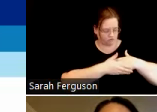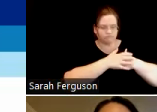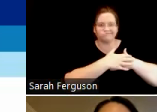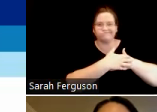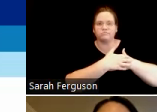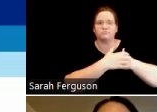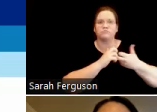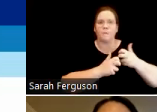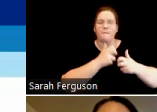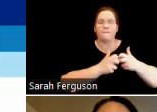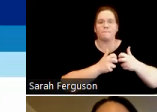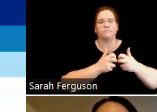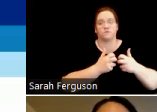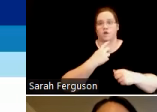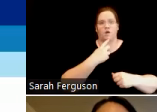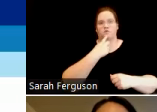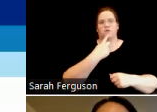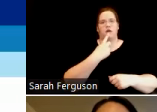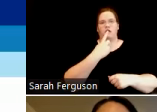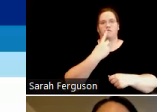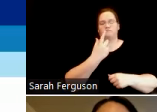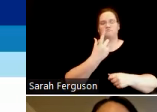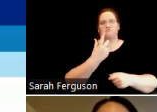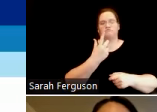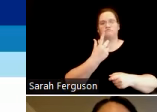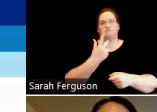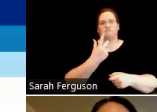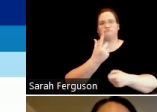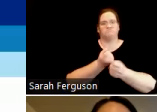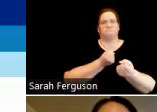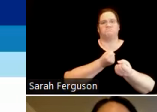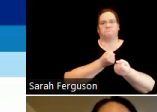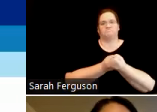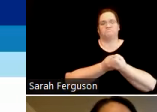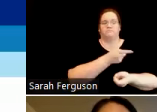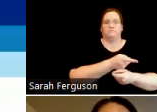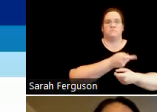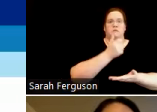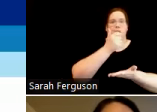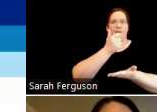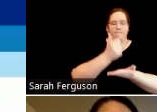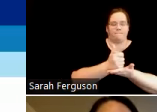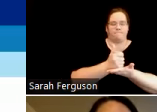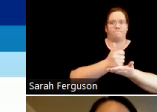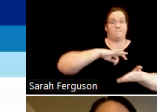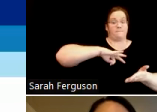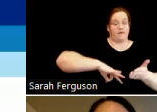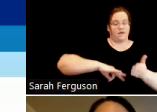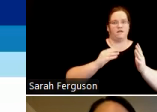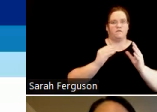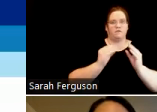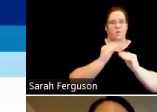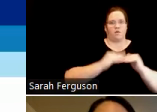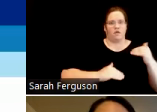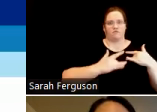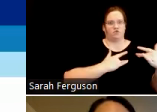hands down, the benefits of the vaccine far outweigh the risks in this situation and across all situations